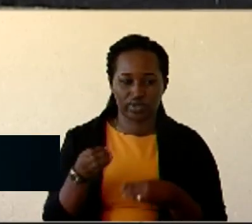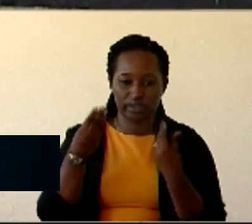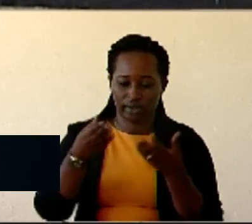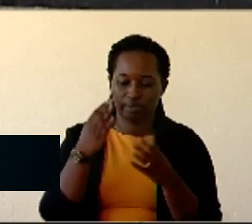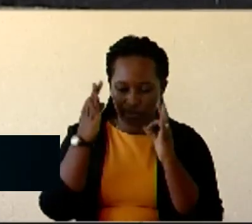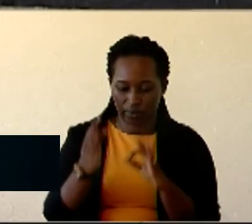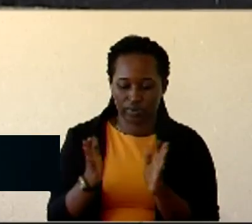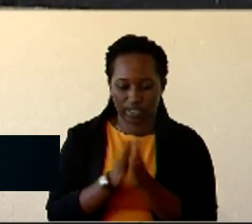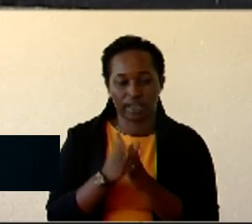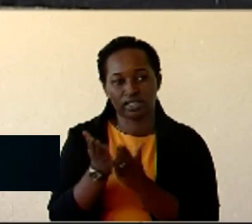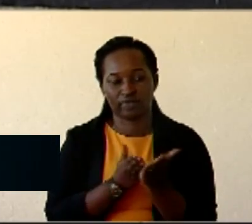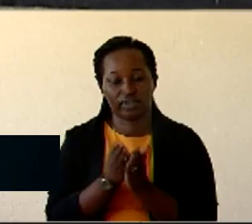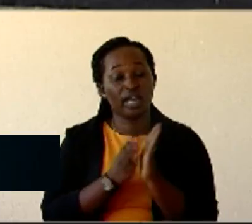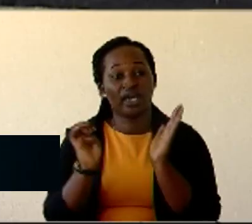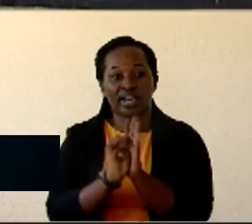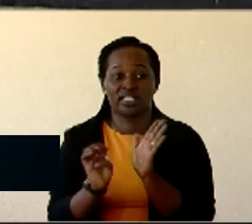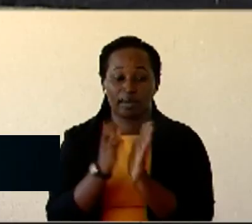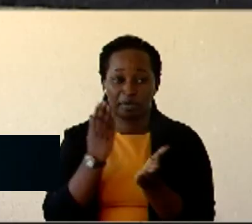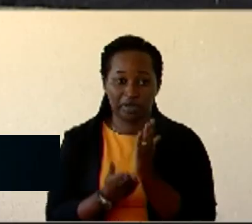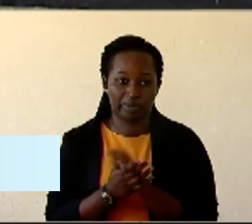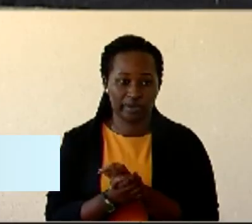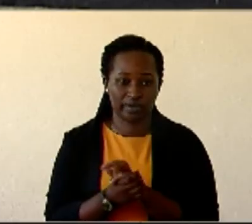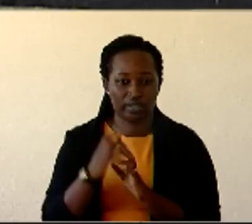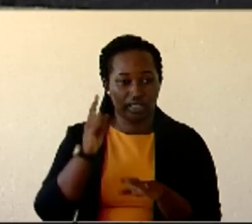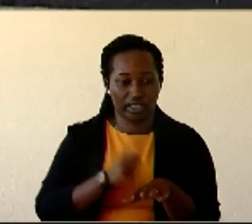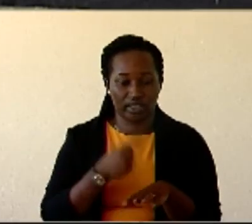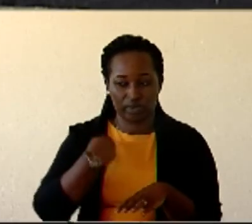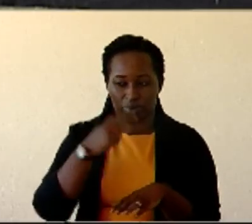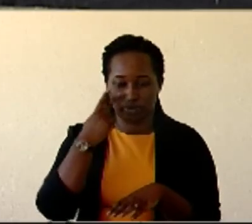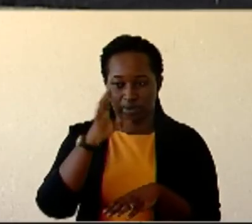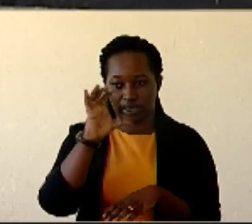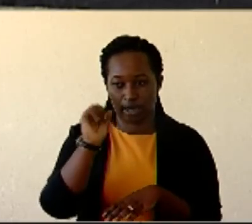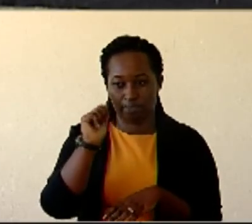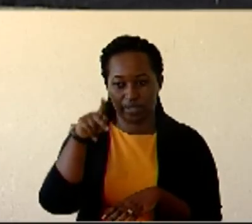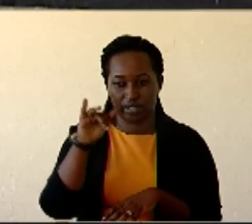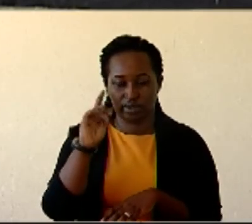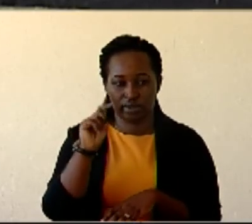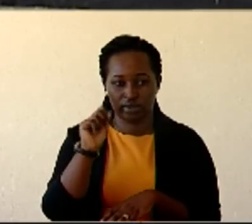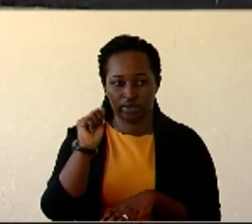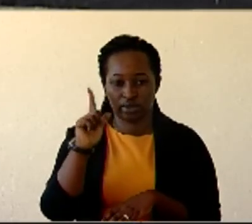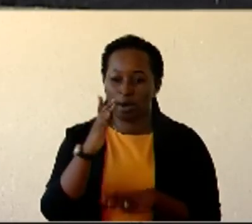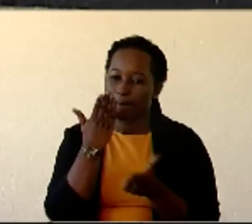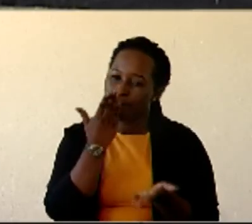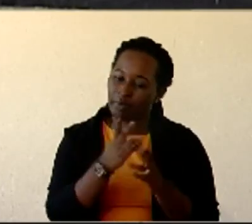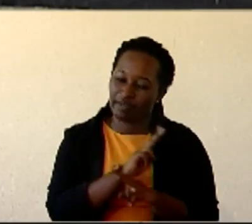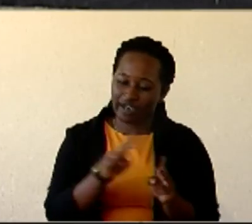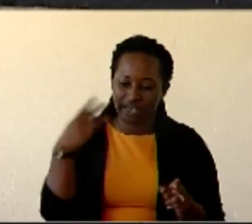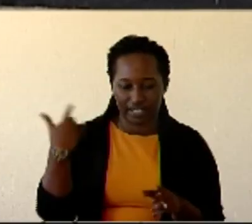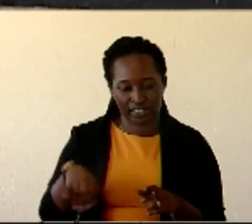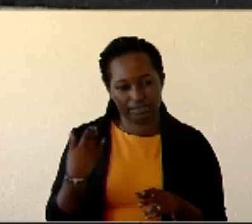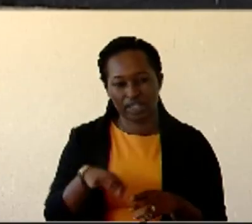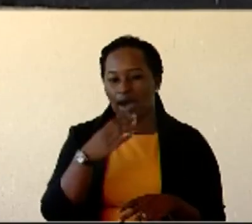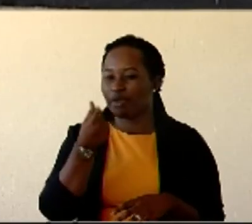and services. Take an example maybe. When we look at this capital, maybe it is very expensive. The interest rate is